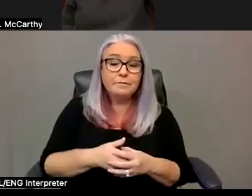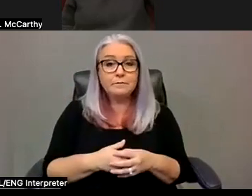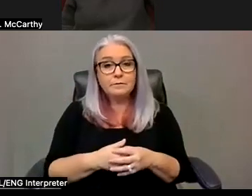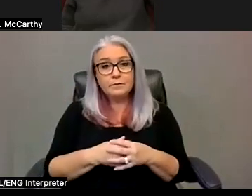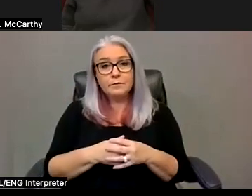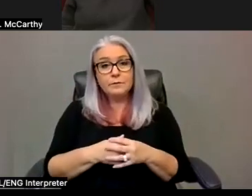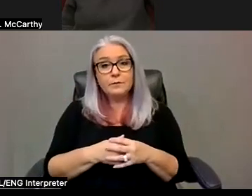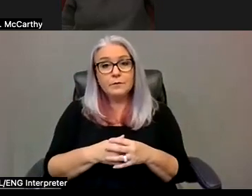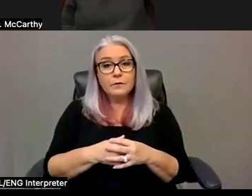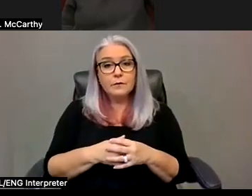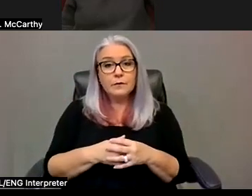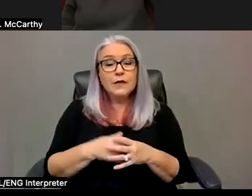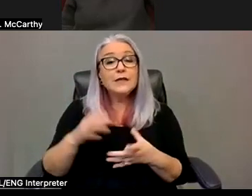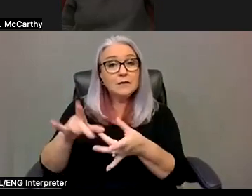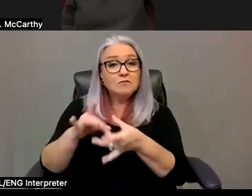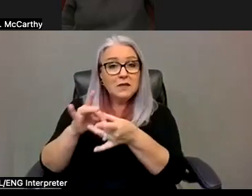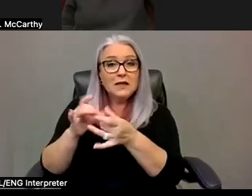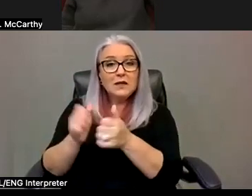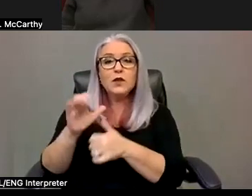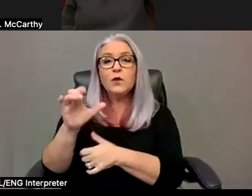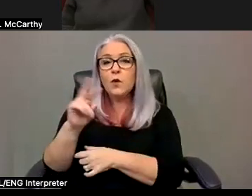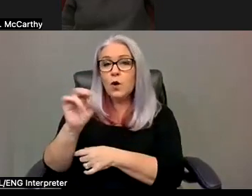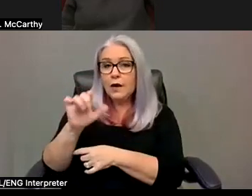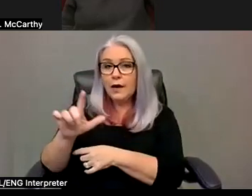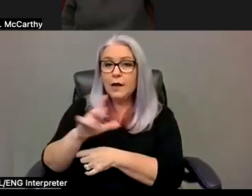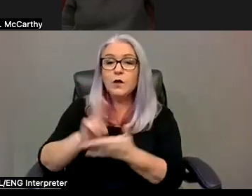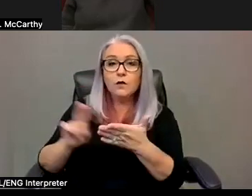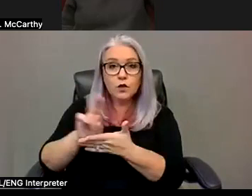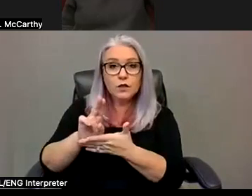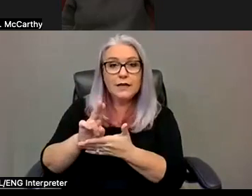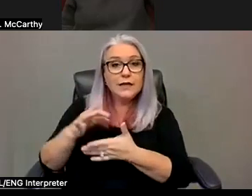it's part of Cornell University, I understand, and it's a profit-motivated